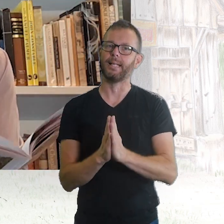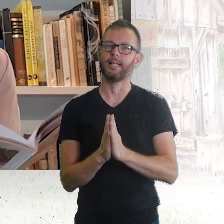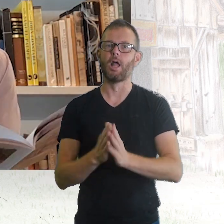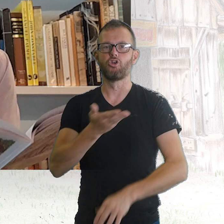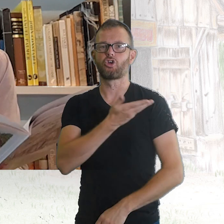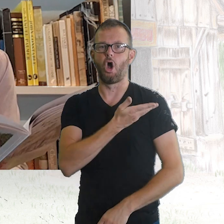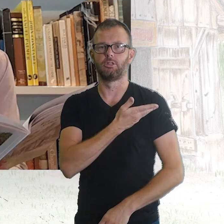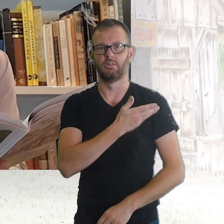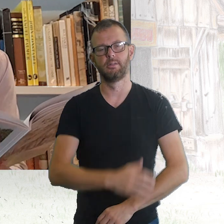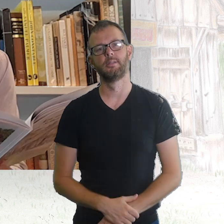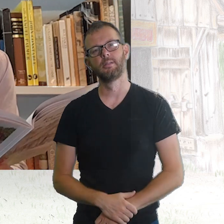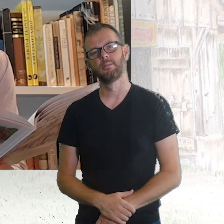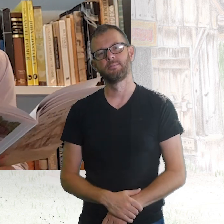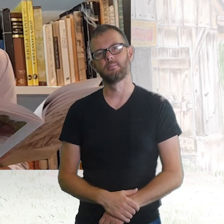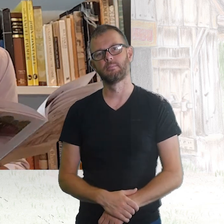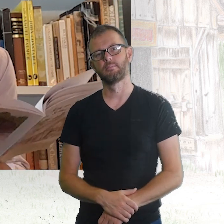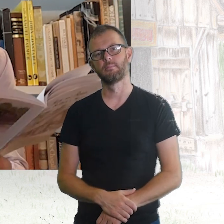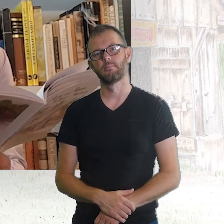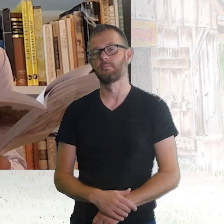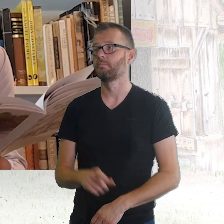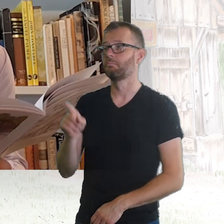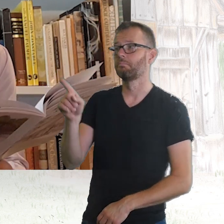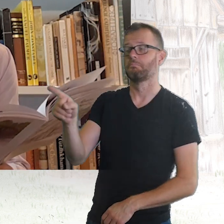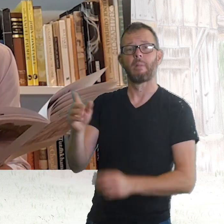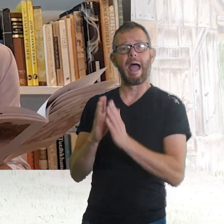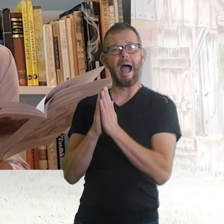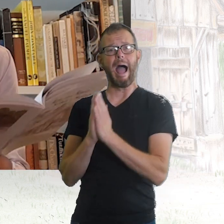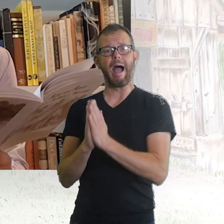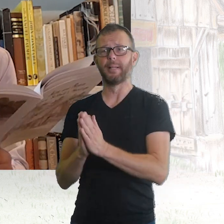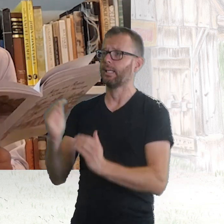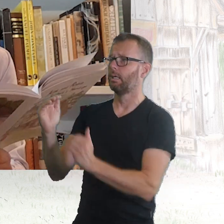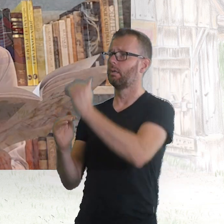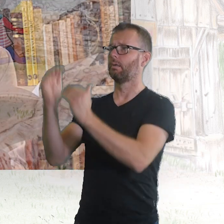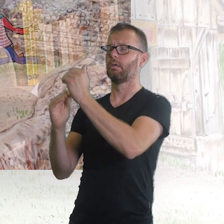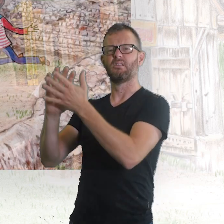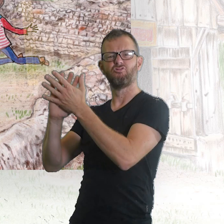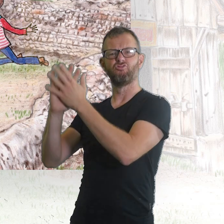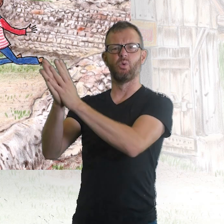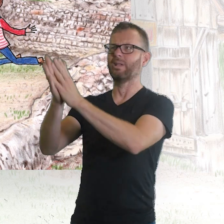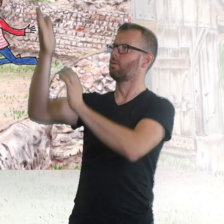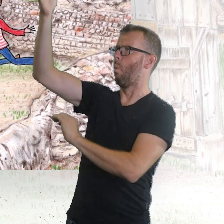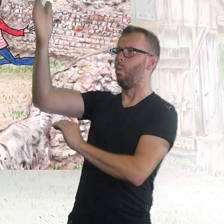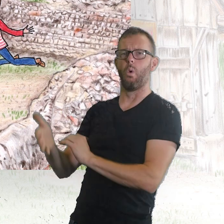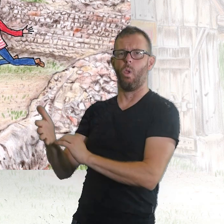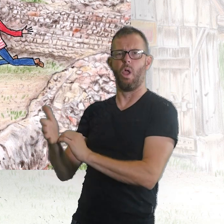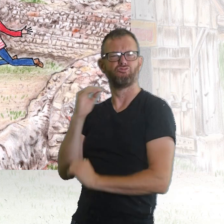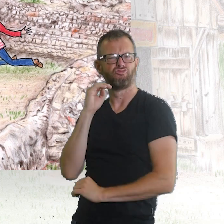Abbey Gardens. The walls of the Abbey ruins had a rough texture.